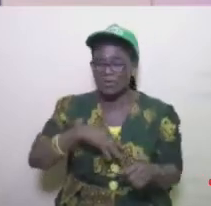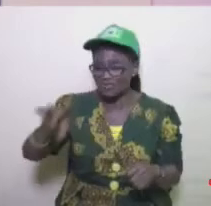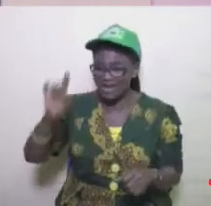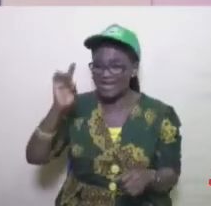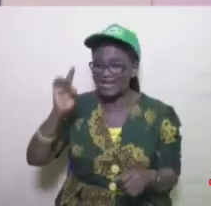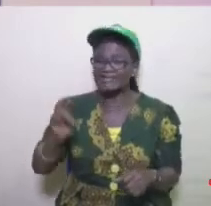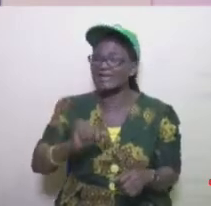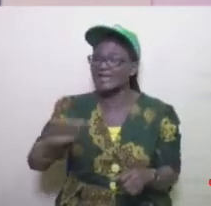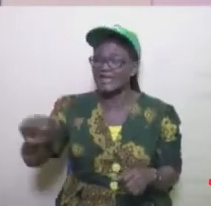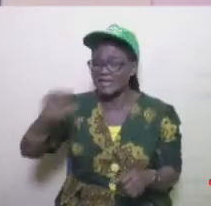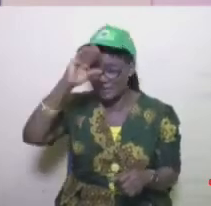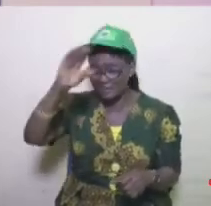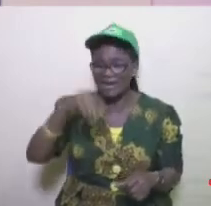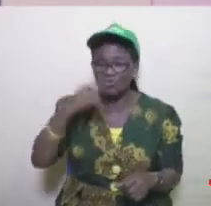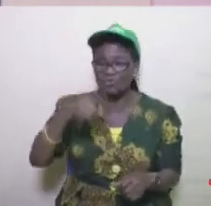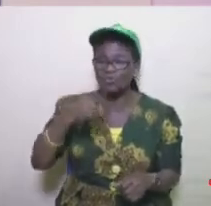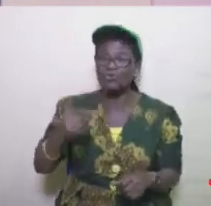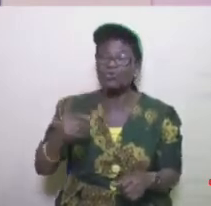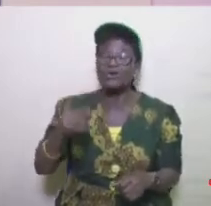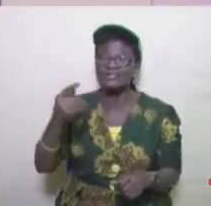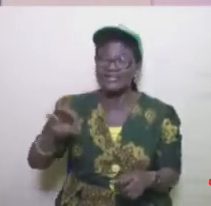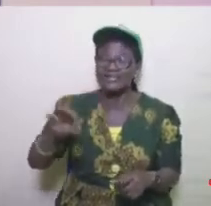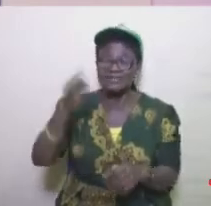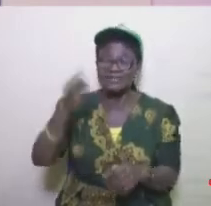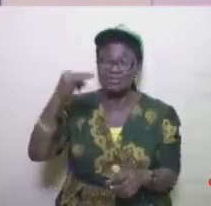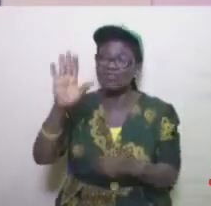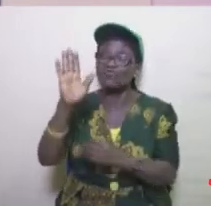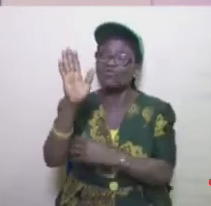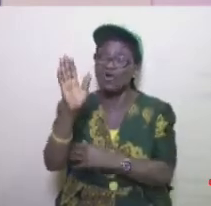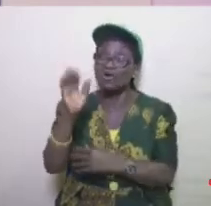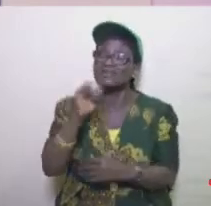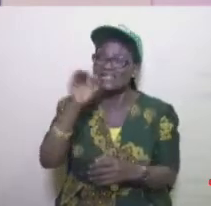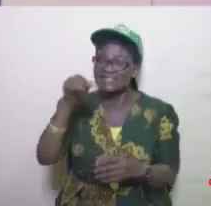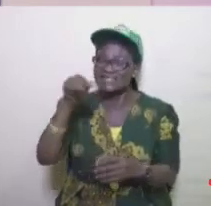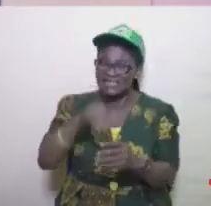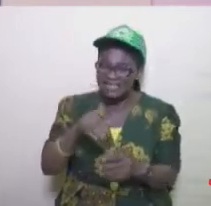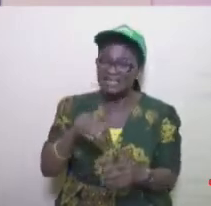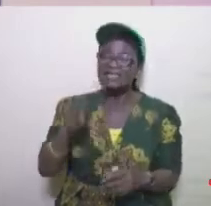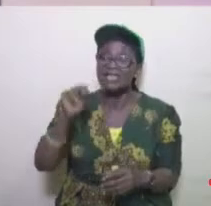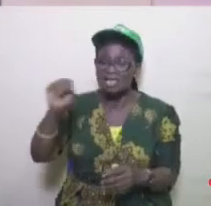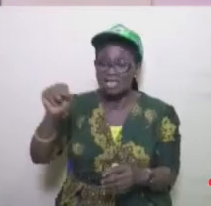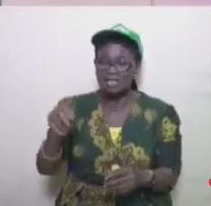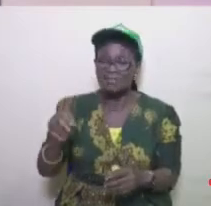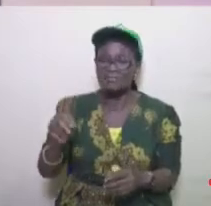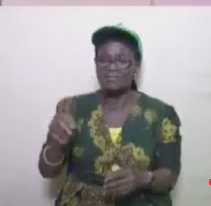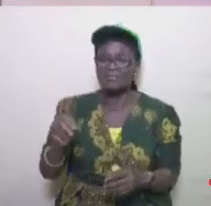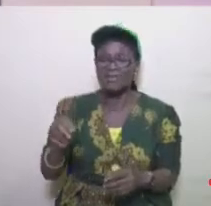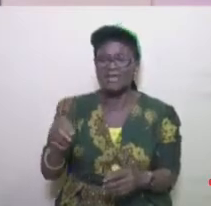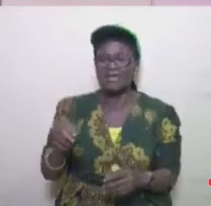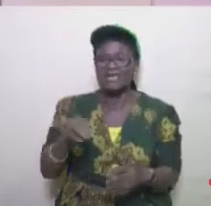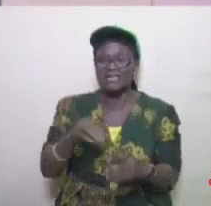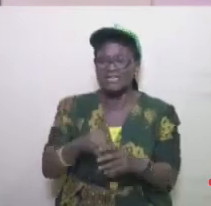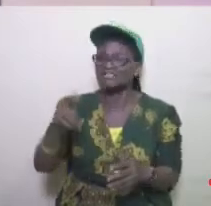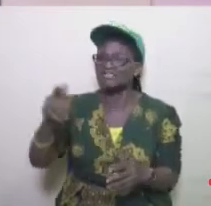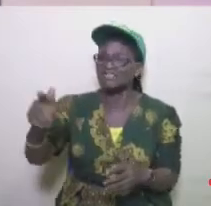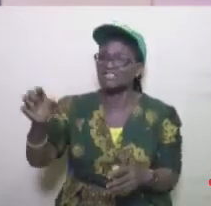as this is, a man in whom the Spirit of God is? Way back in Genesis,